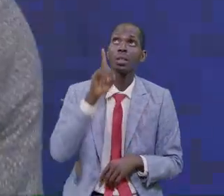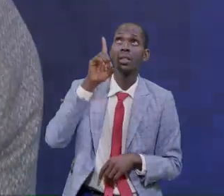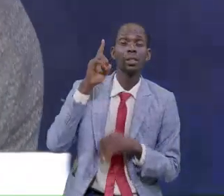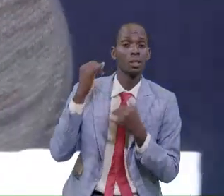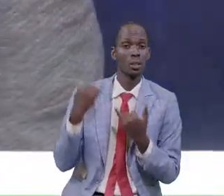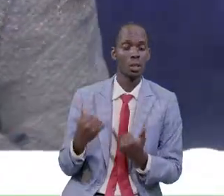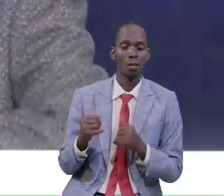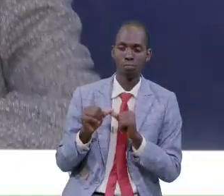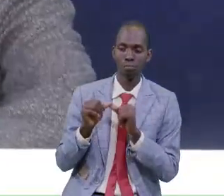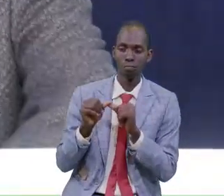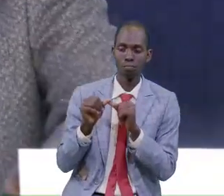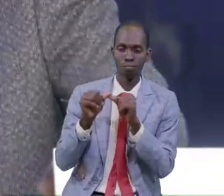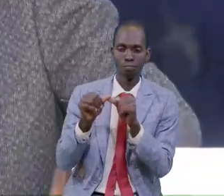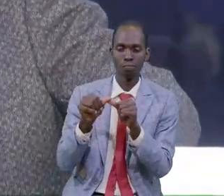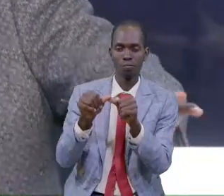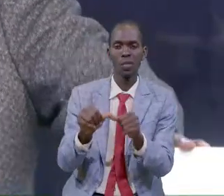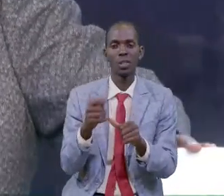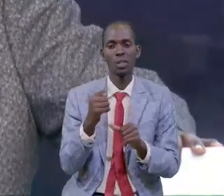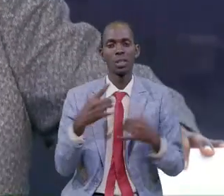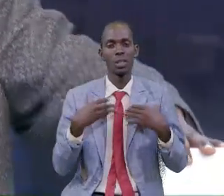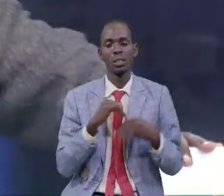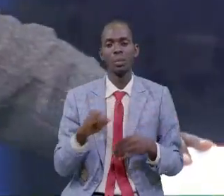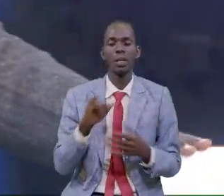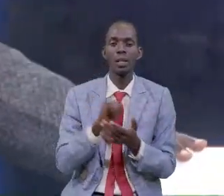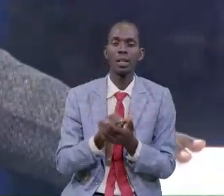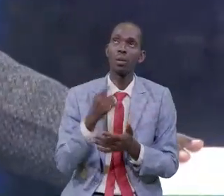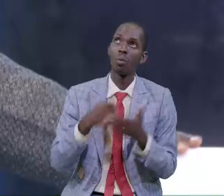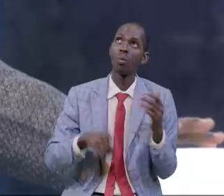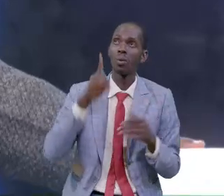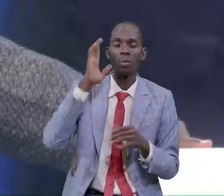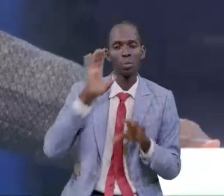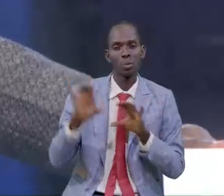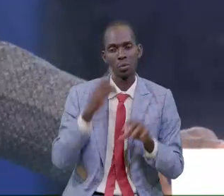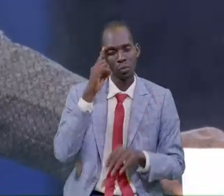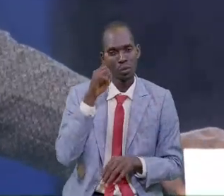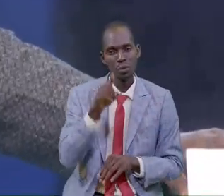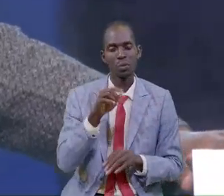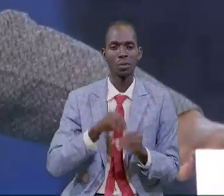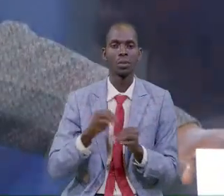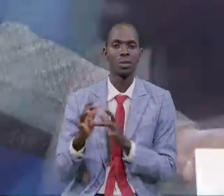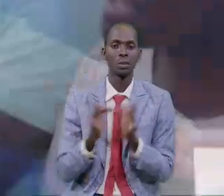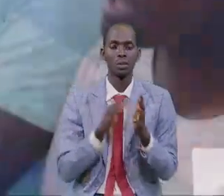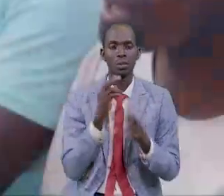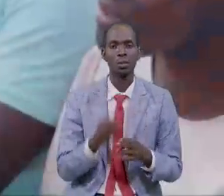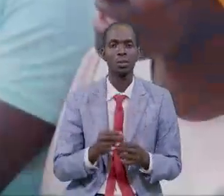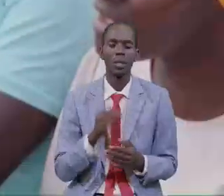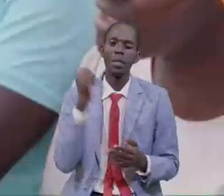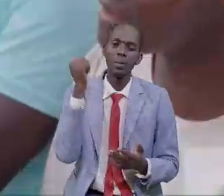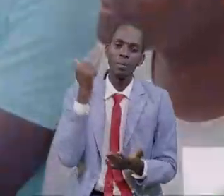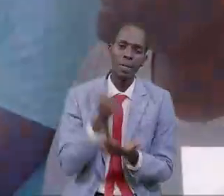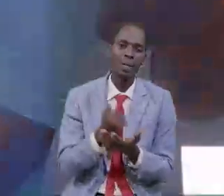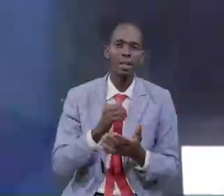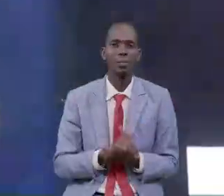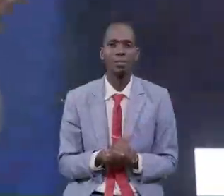the healing. That's what he will do for you. Amen. Number